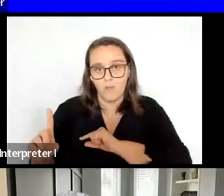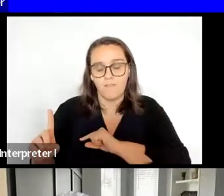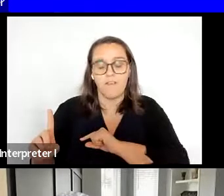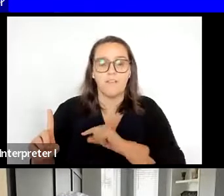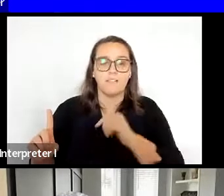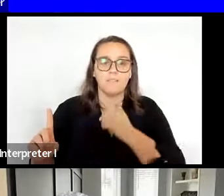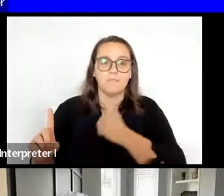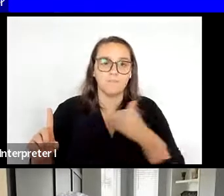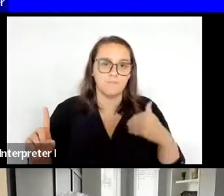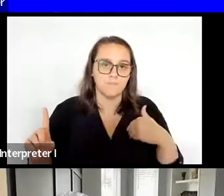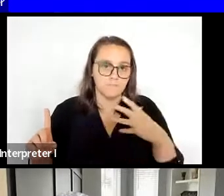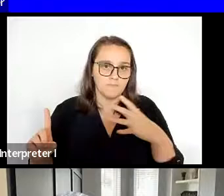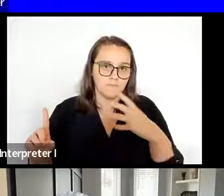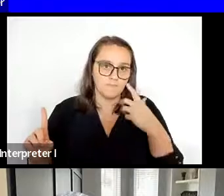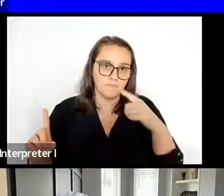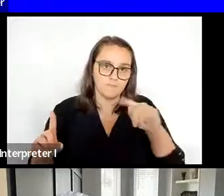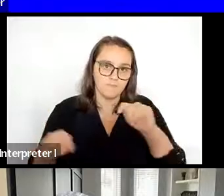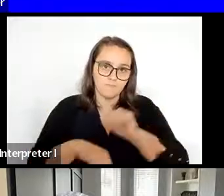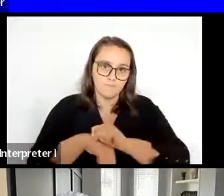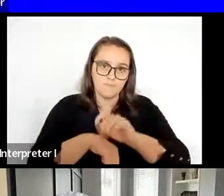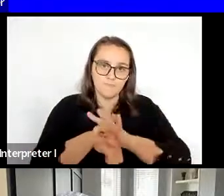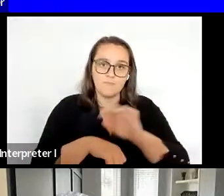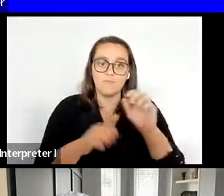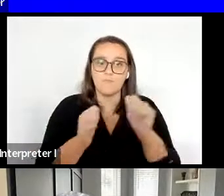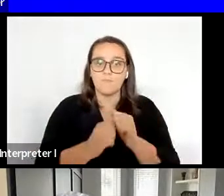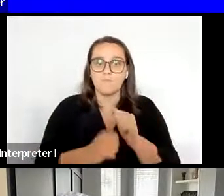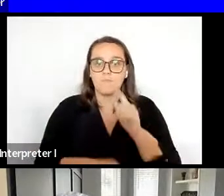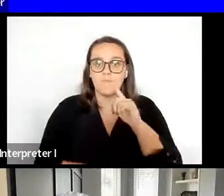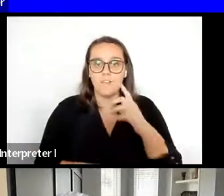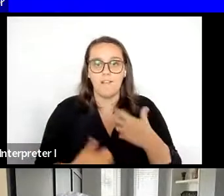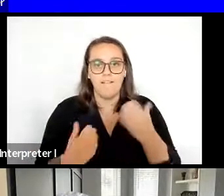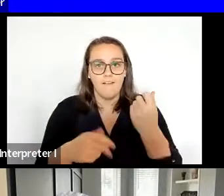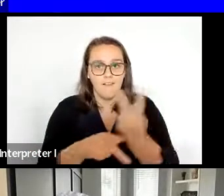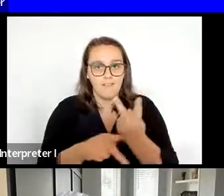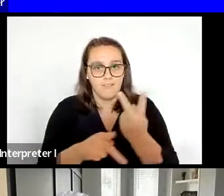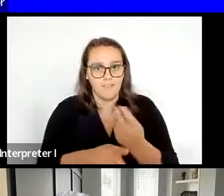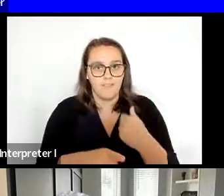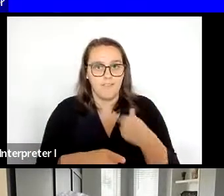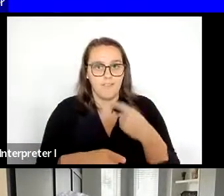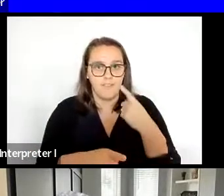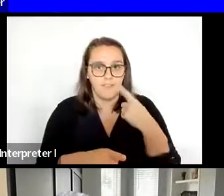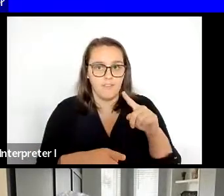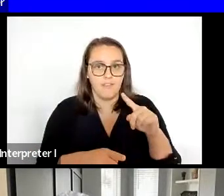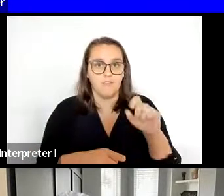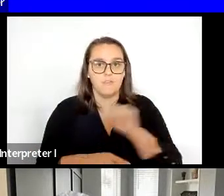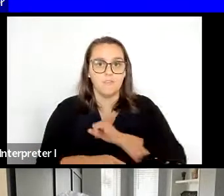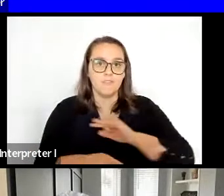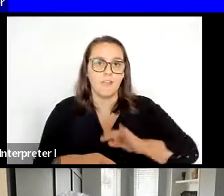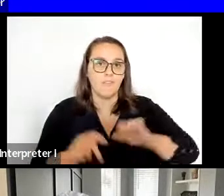panels, and with the healthcare finance staff ability to implement this task force with fidelity.